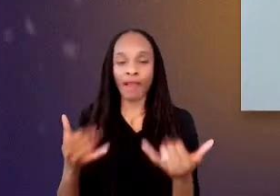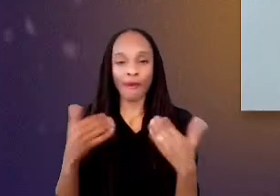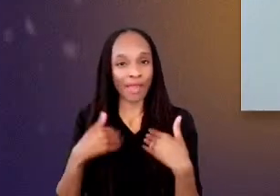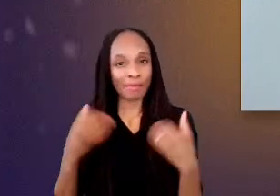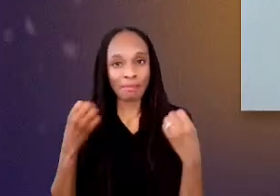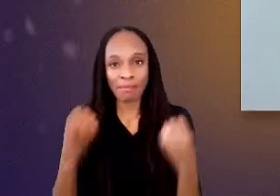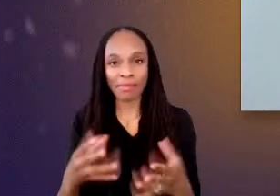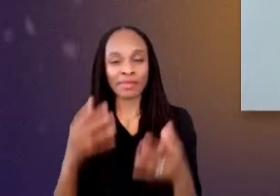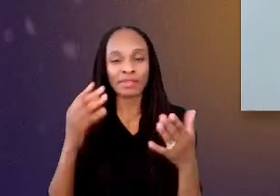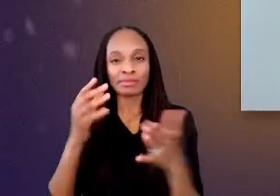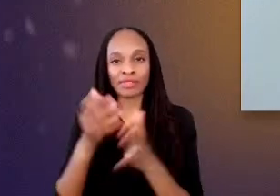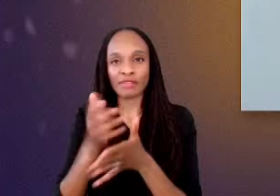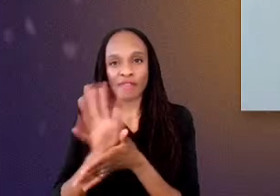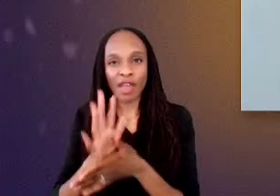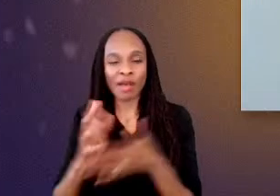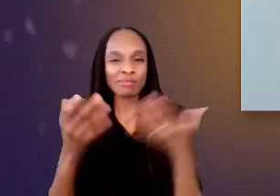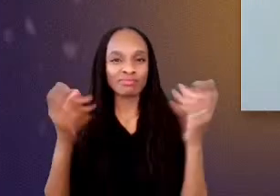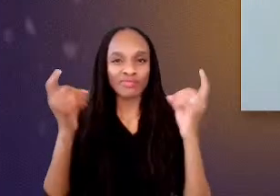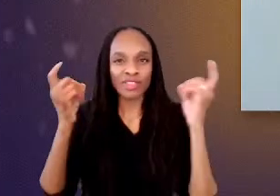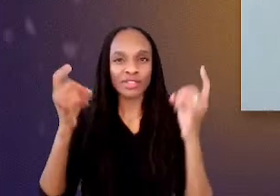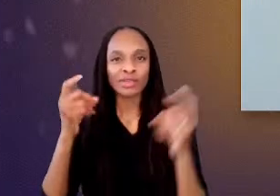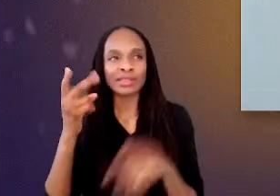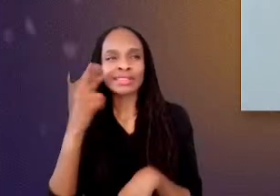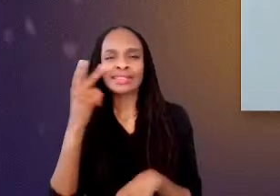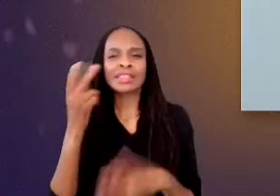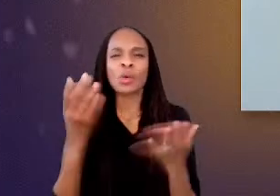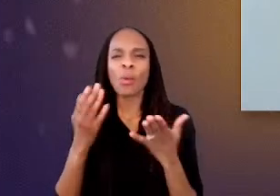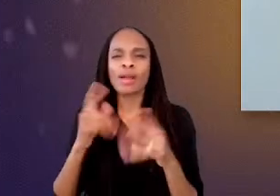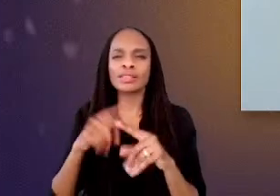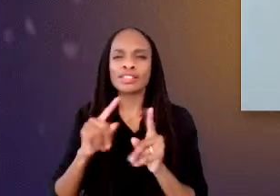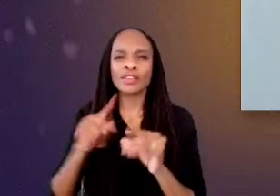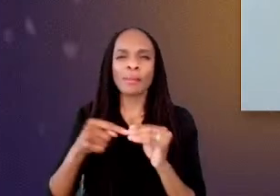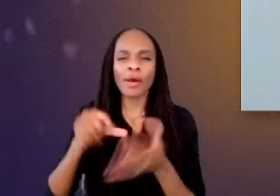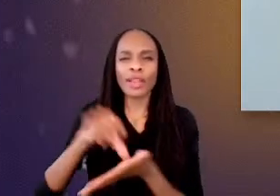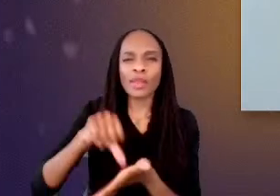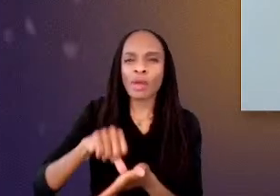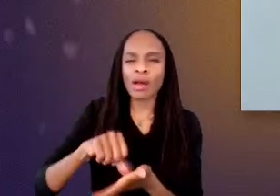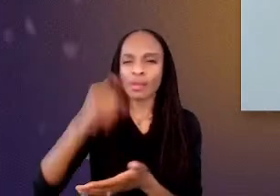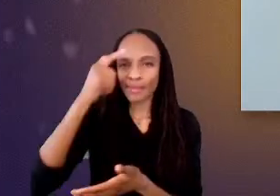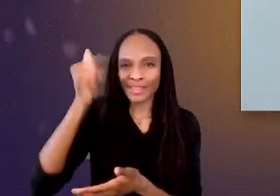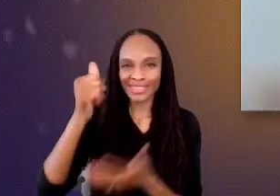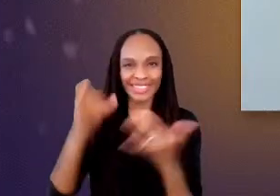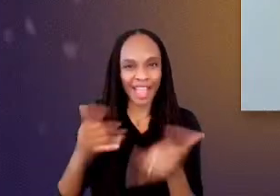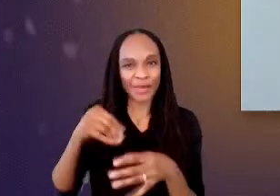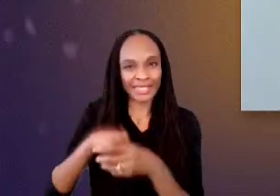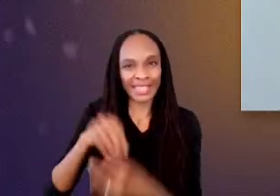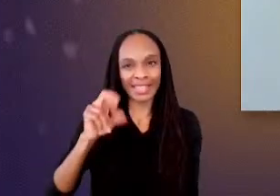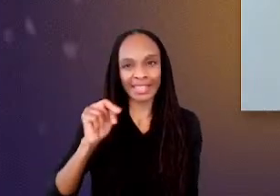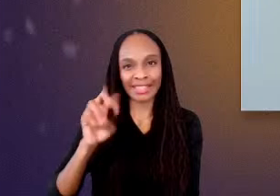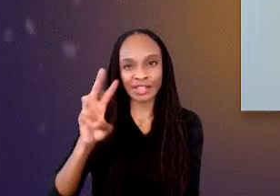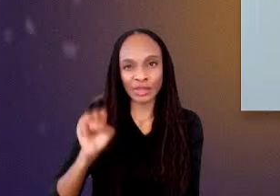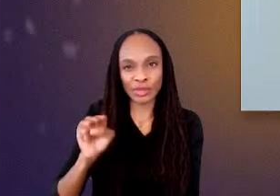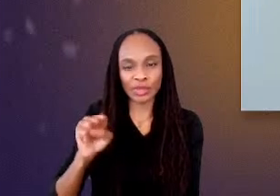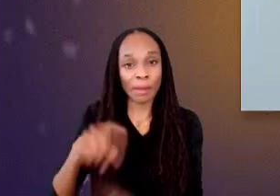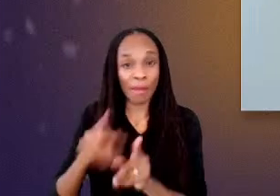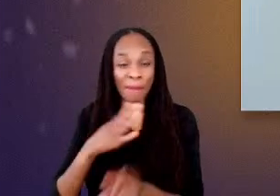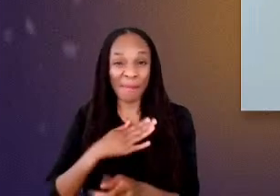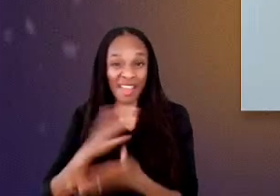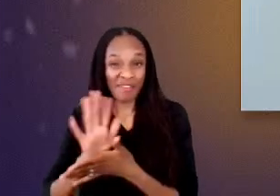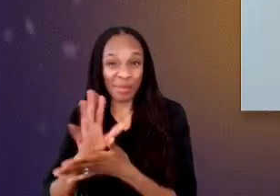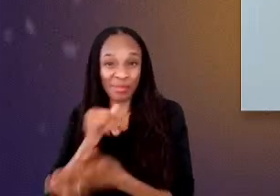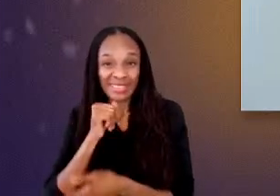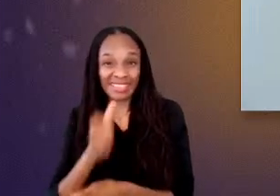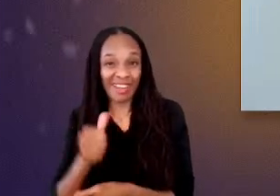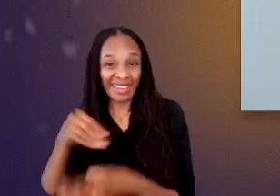festivals and they're looking for what's their film about Iran going to be this year because it's in the news. And my film isn't in Iran. By definition,